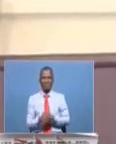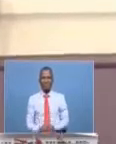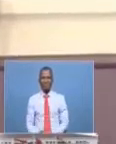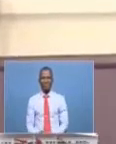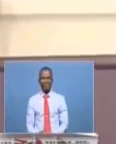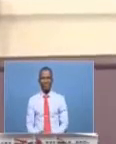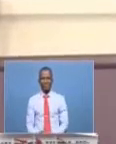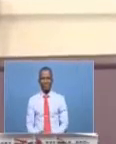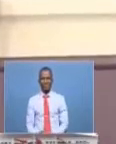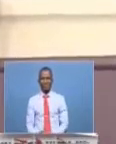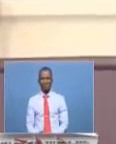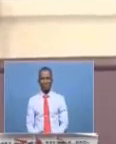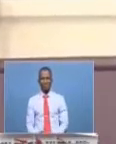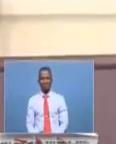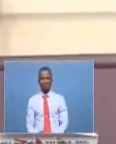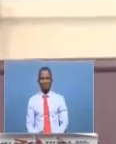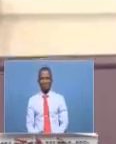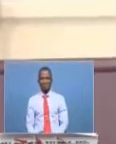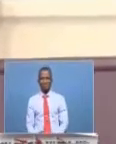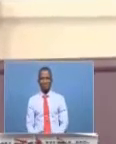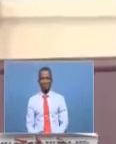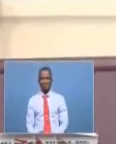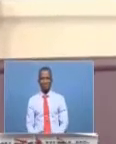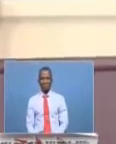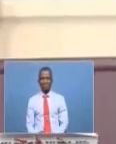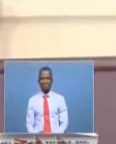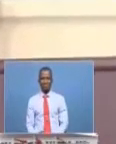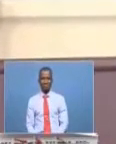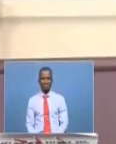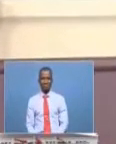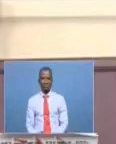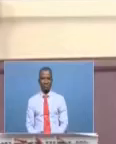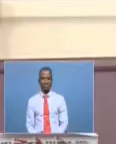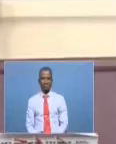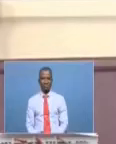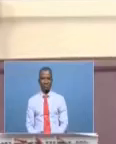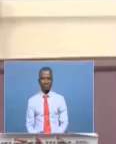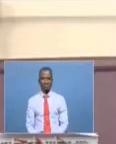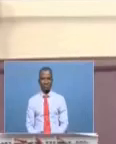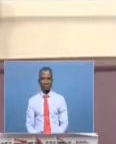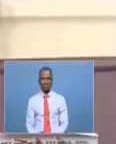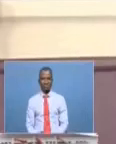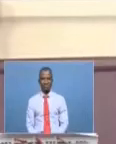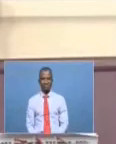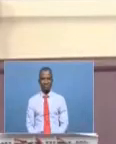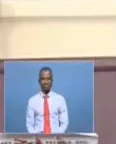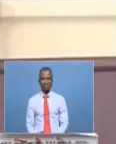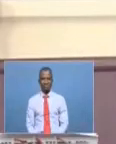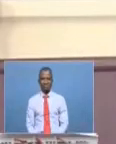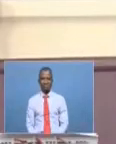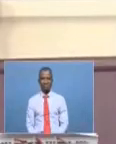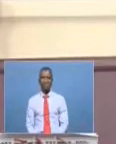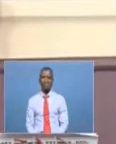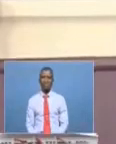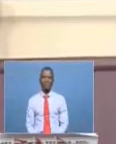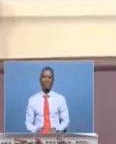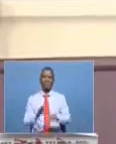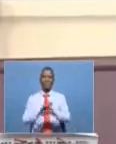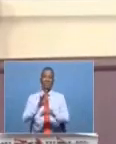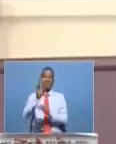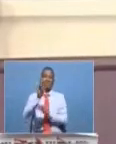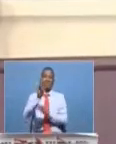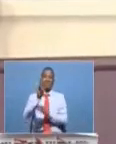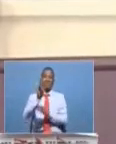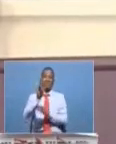and statement of case filed on the 17th of